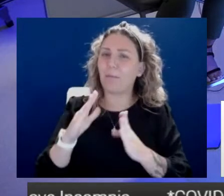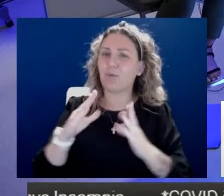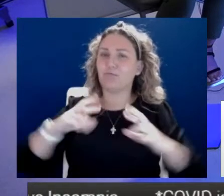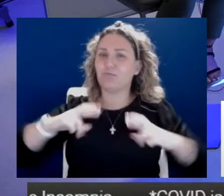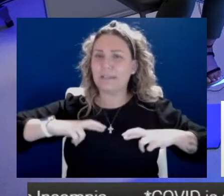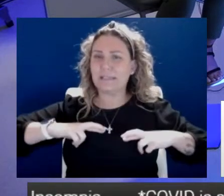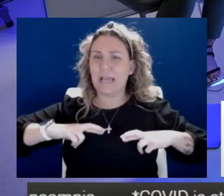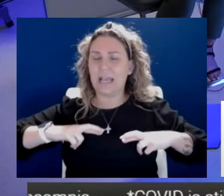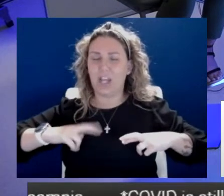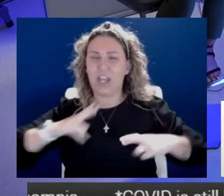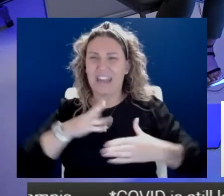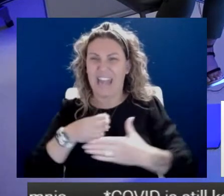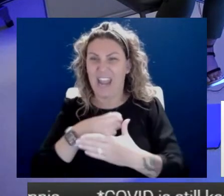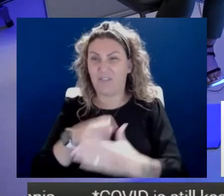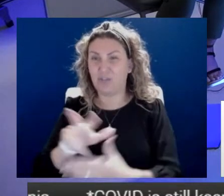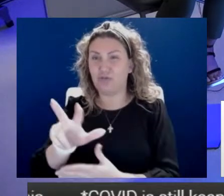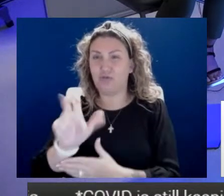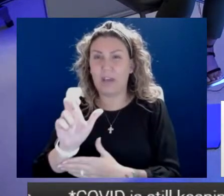of